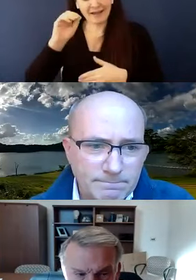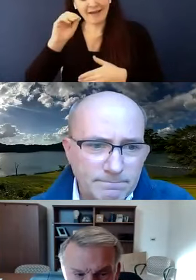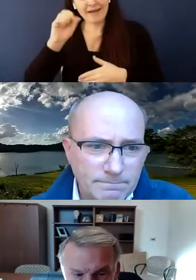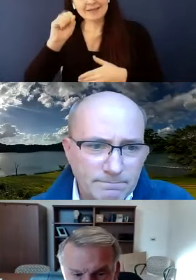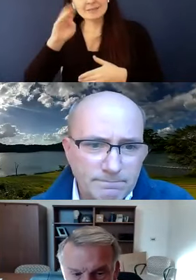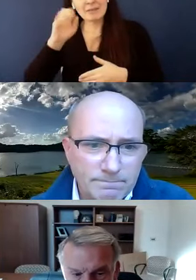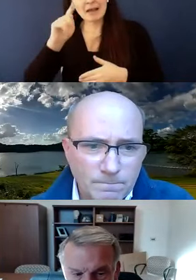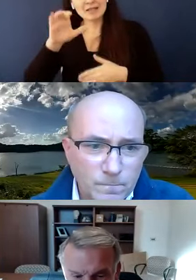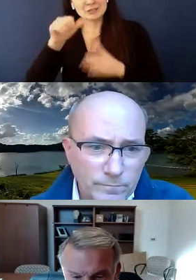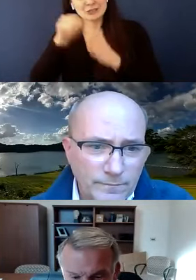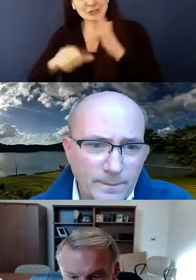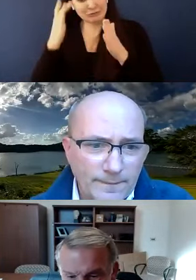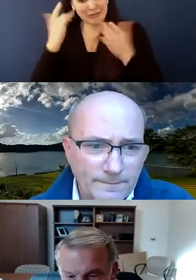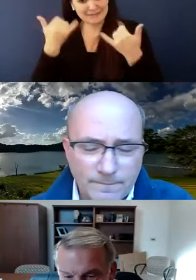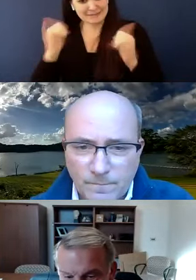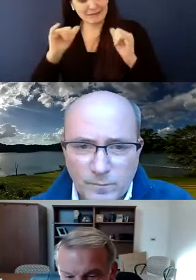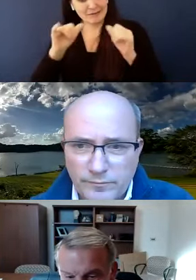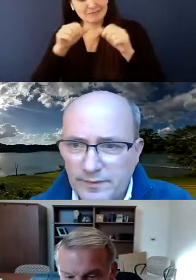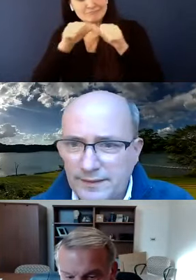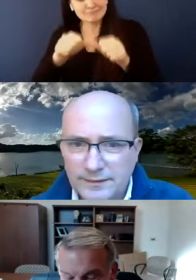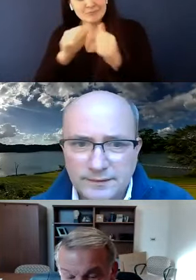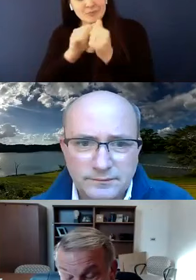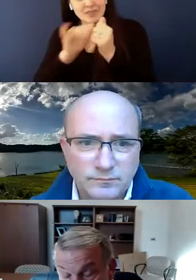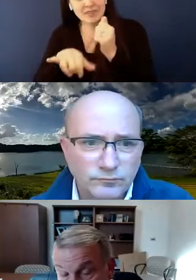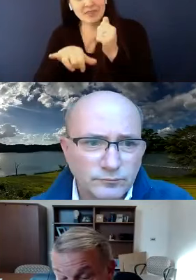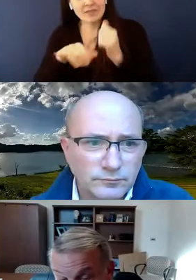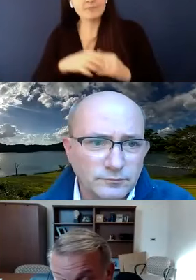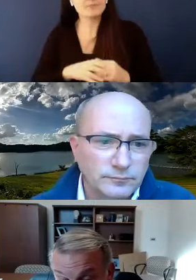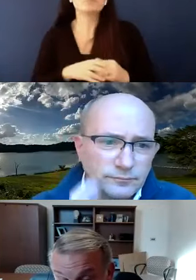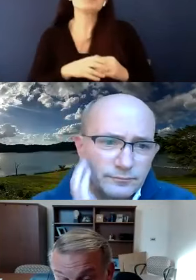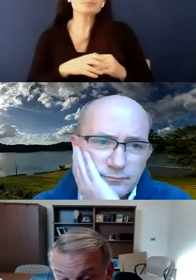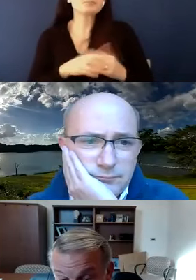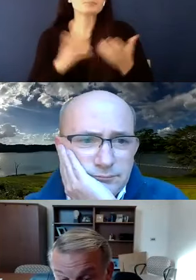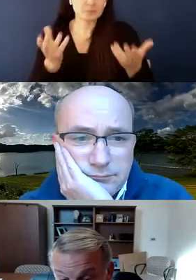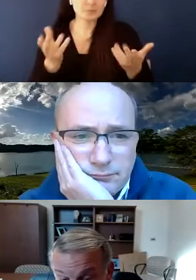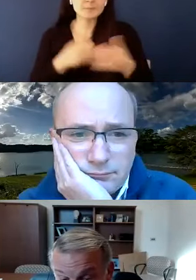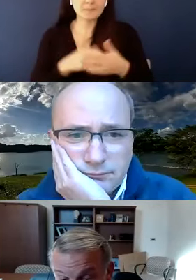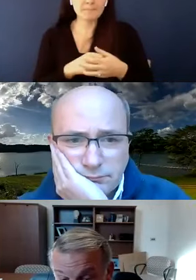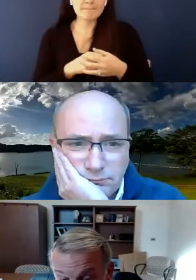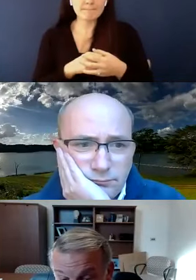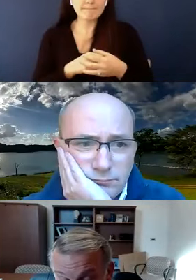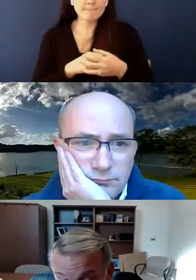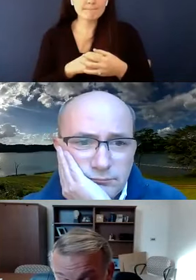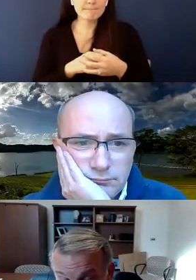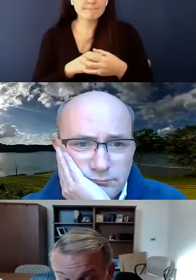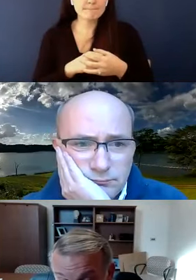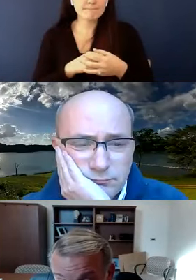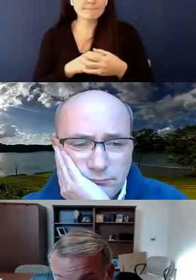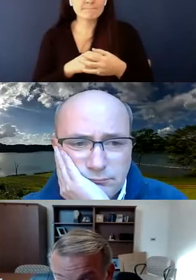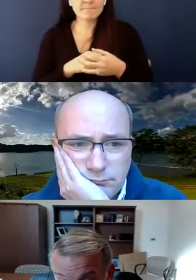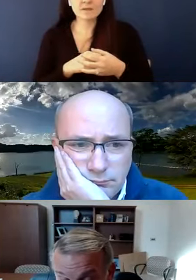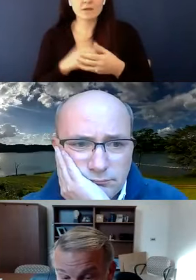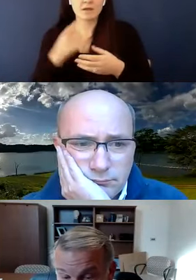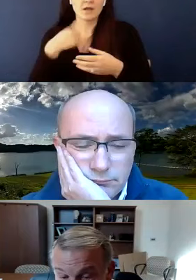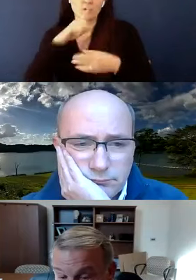Well, I think every day they're looking at, I would just defer the operational team. Every day we're